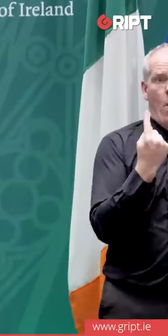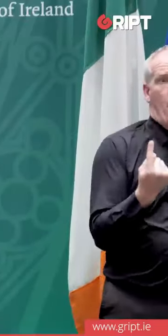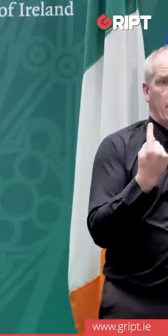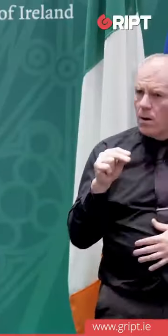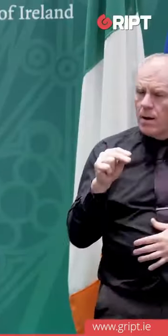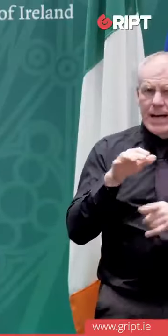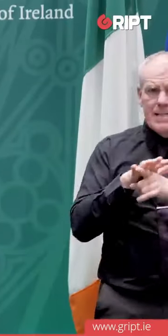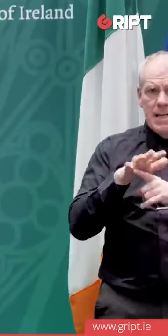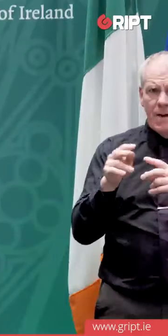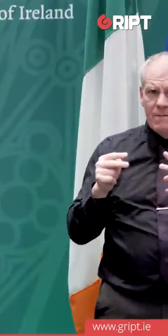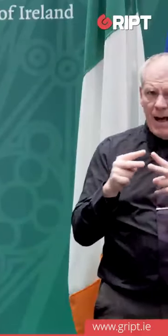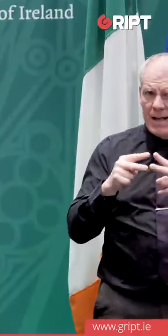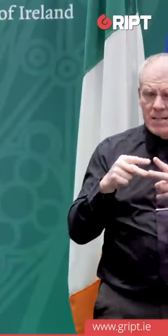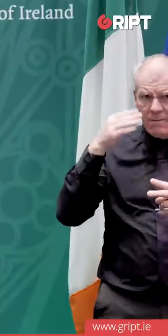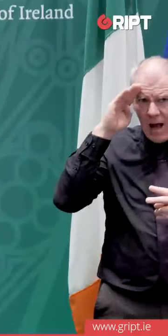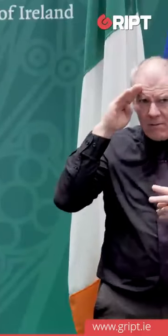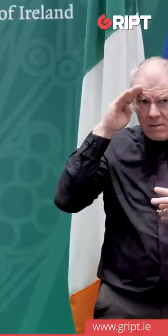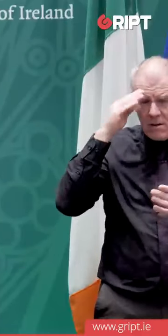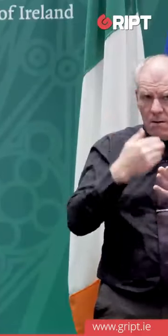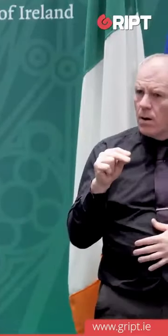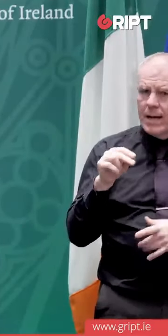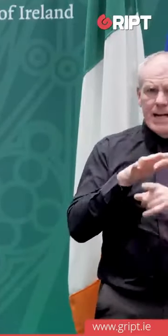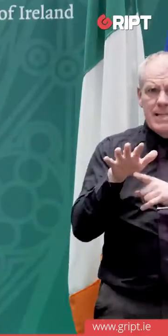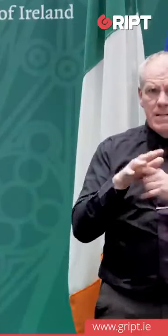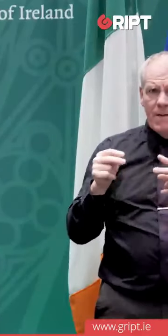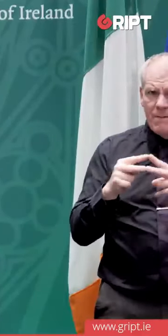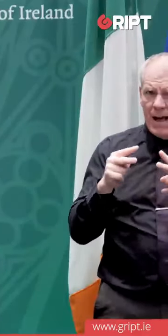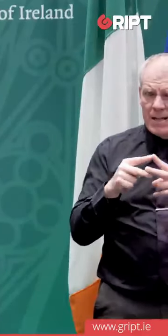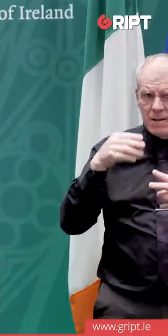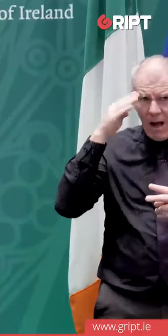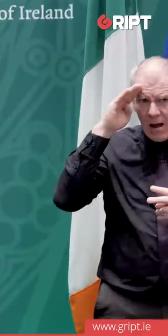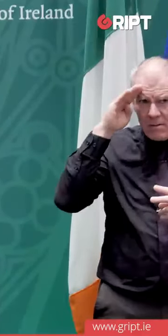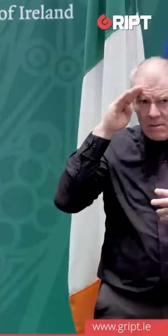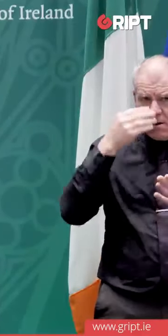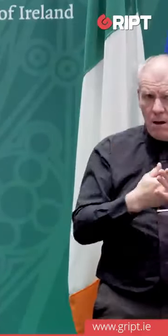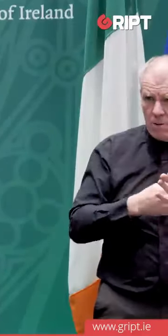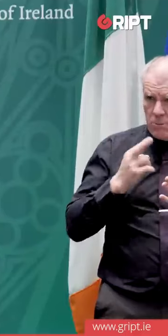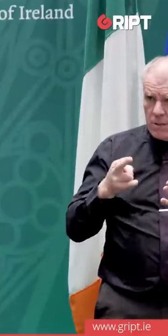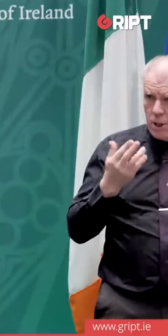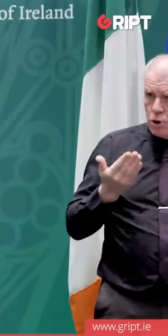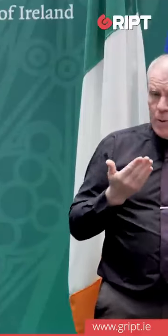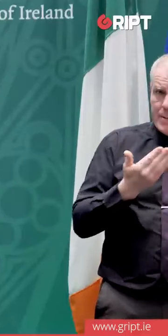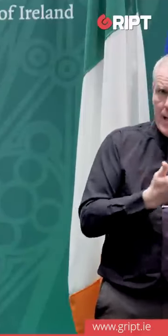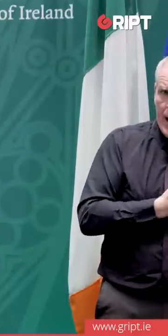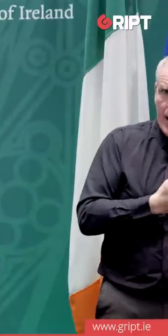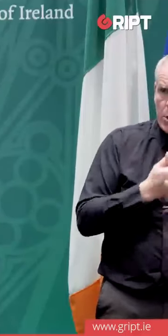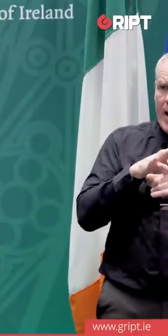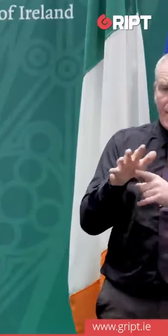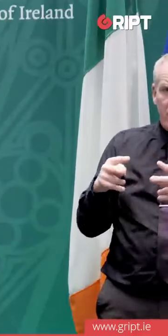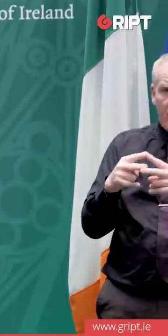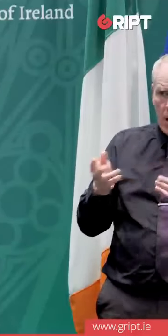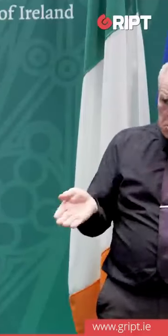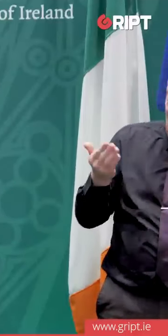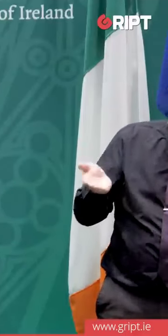crime. I will give you that one Helen, we definitely are the only country in Europe without a hate crime legislation. Clearly the order has gone out from